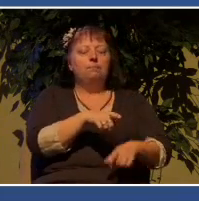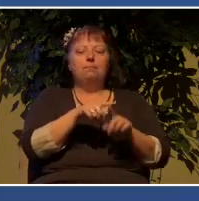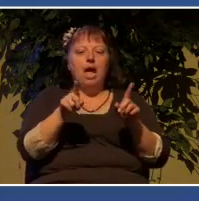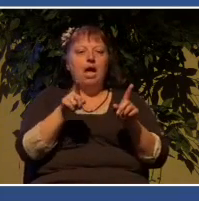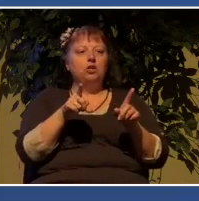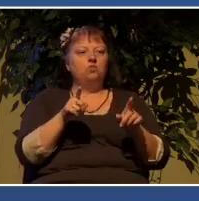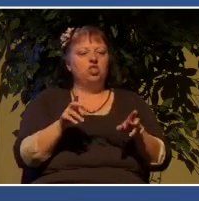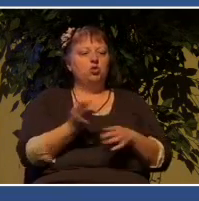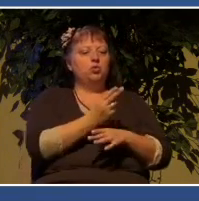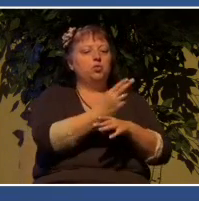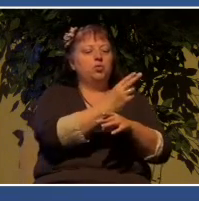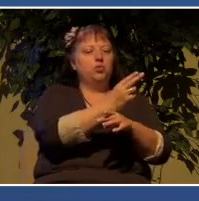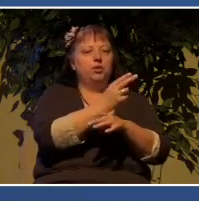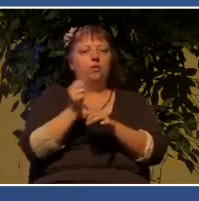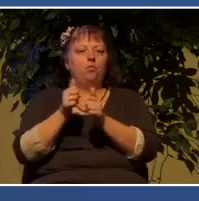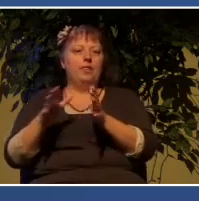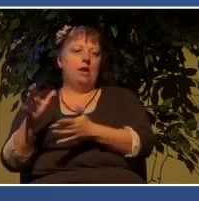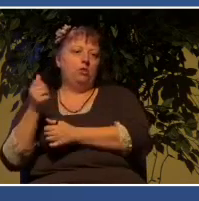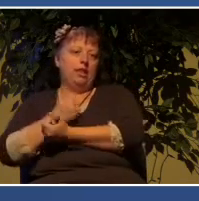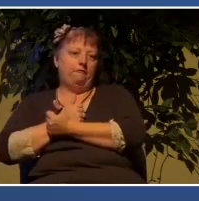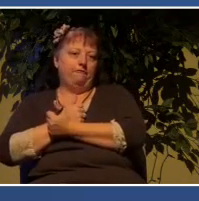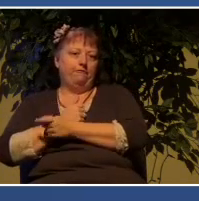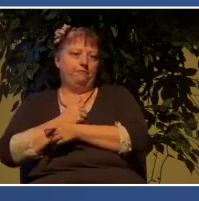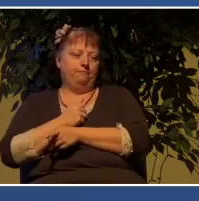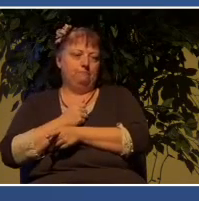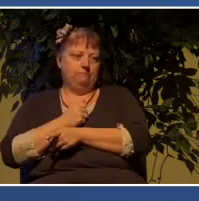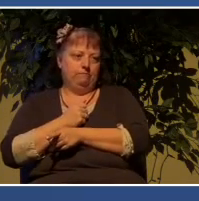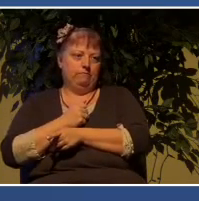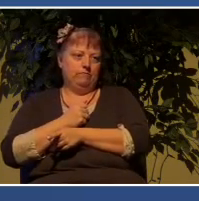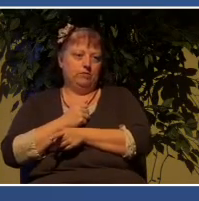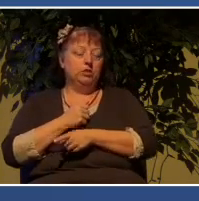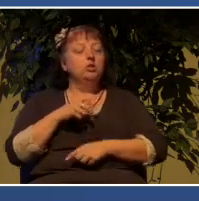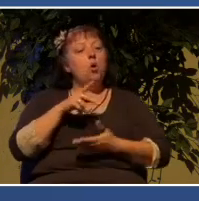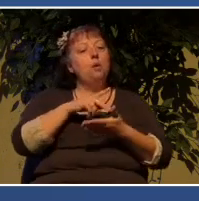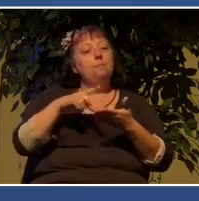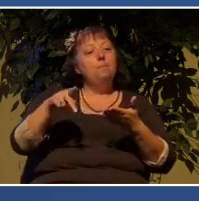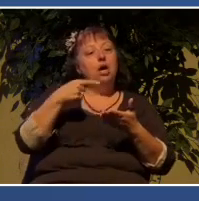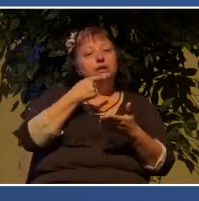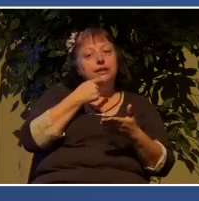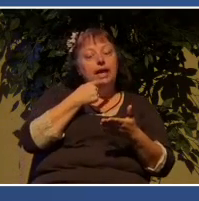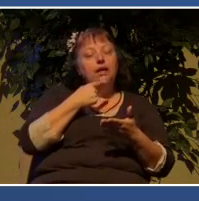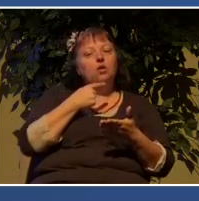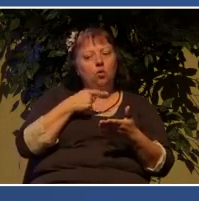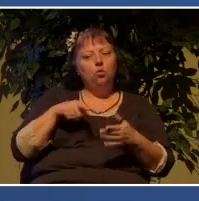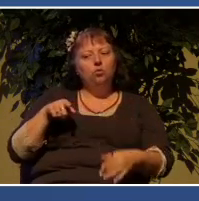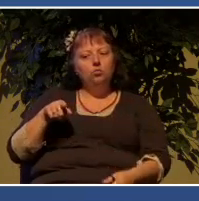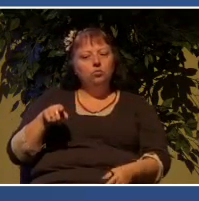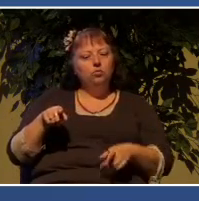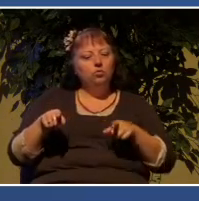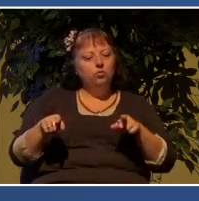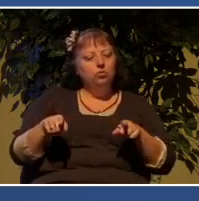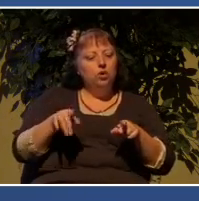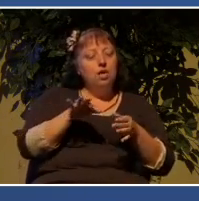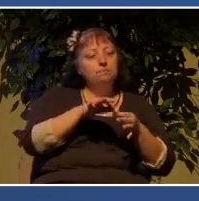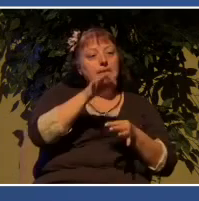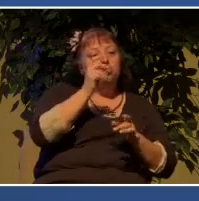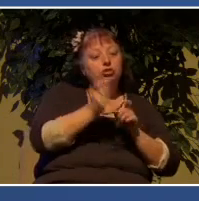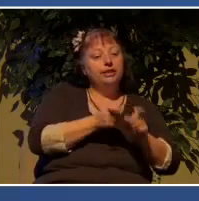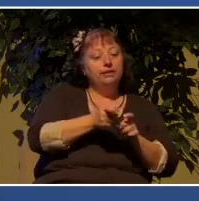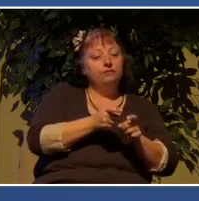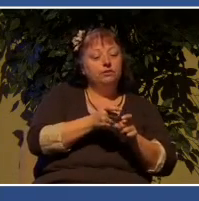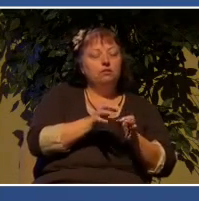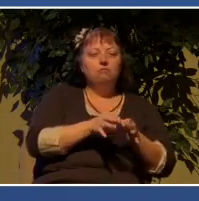love. And so what Paul is saying here is spiritual gifts are really important. You need